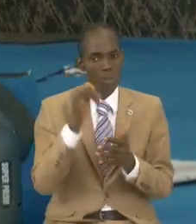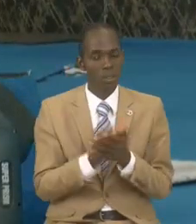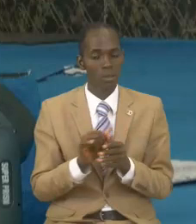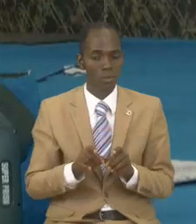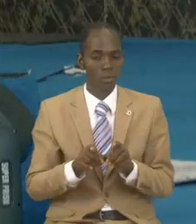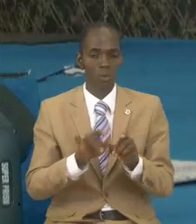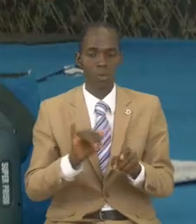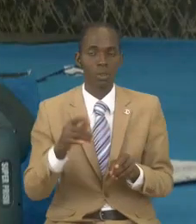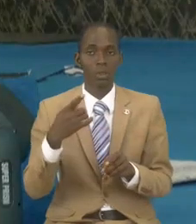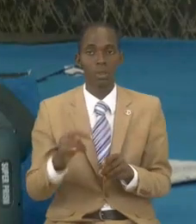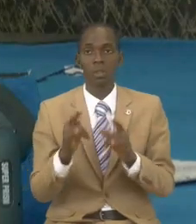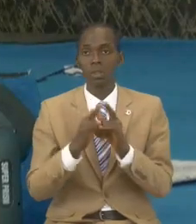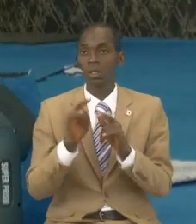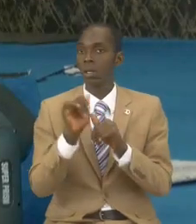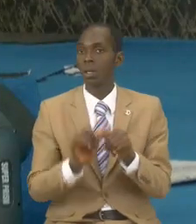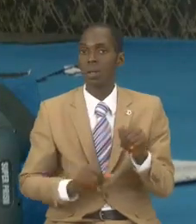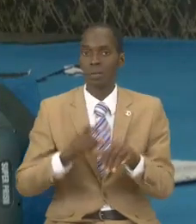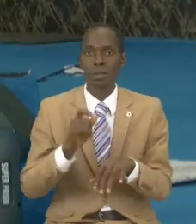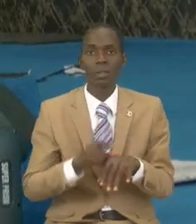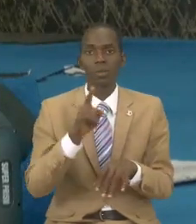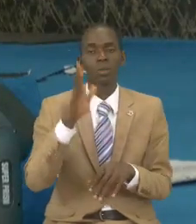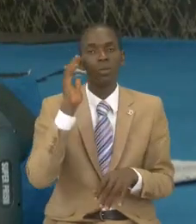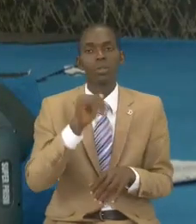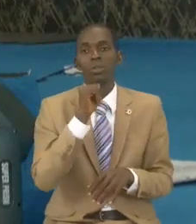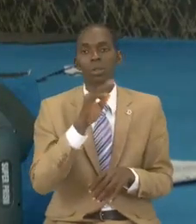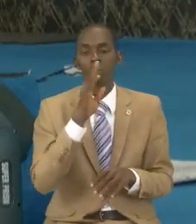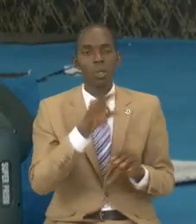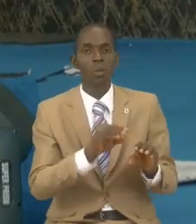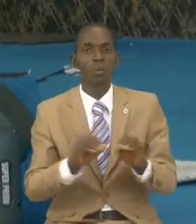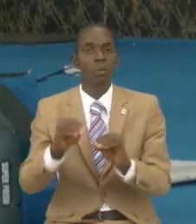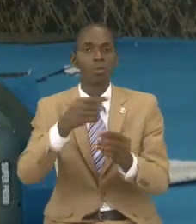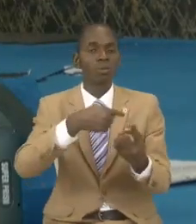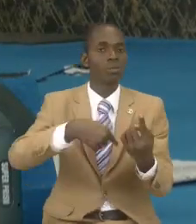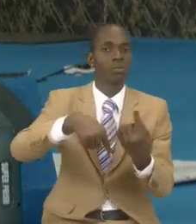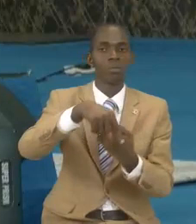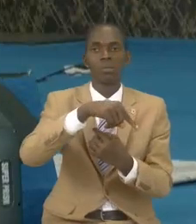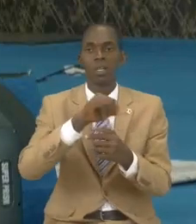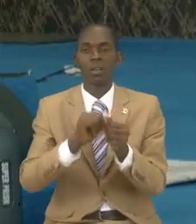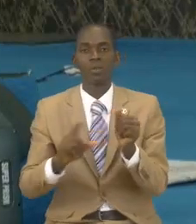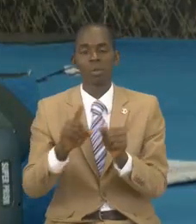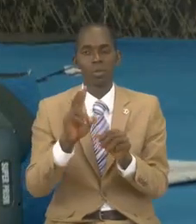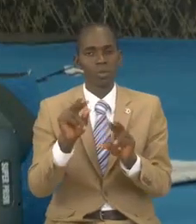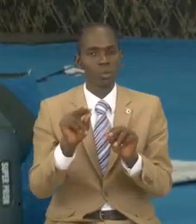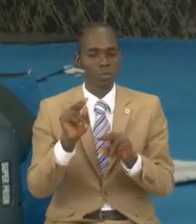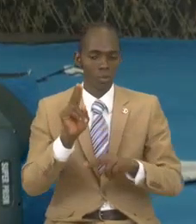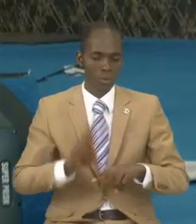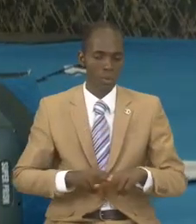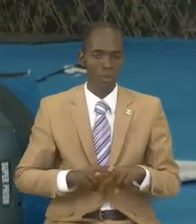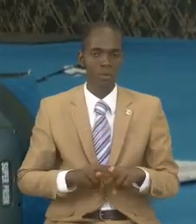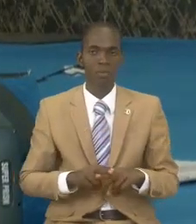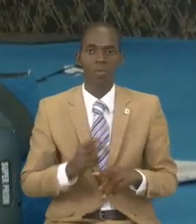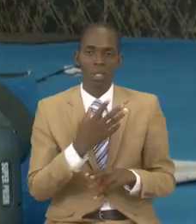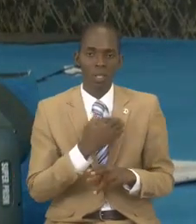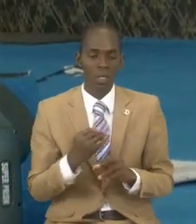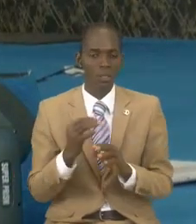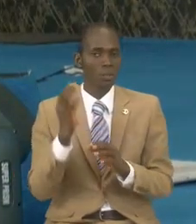retreat, all the time, you'll not be roaming about the compound. You sit down and you receive.